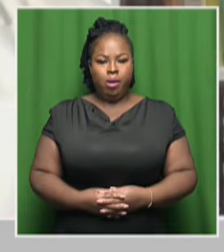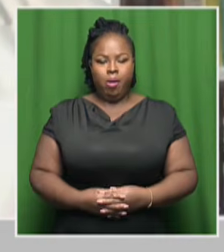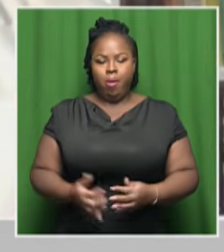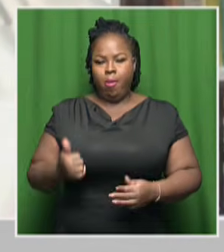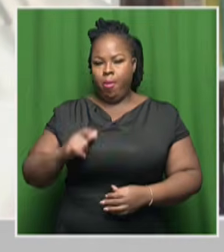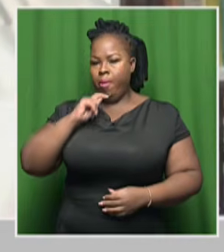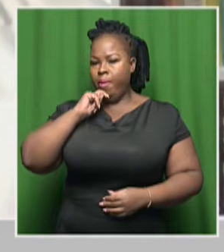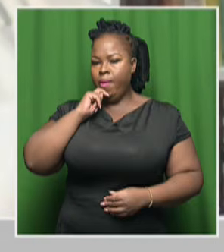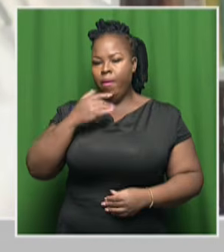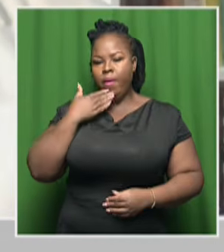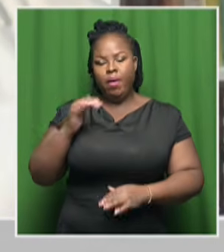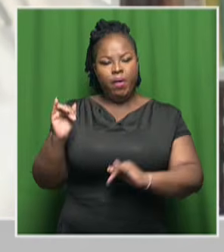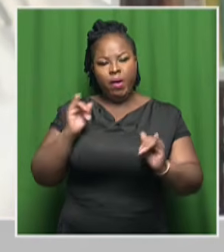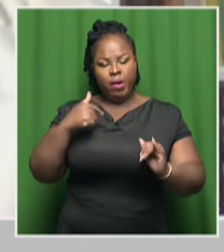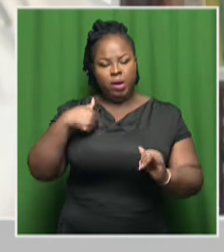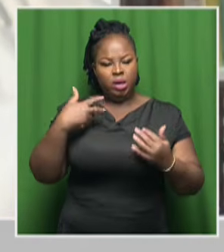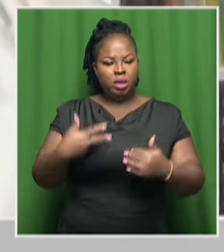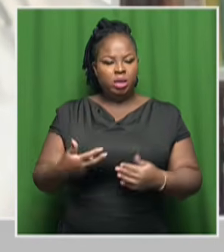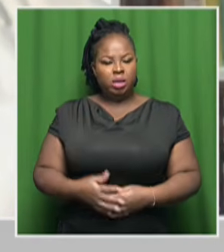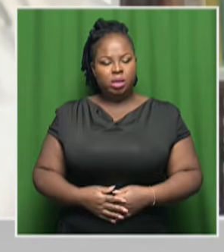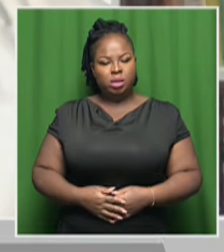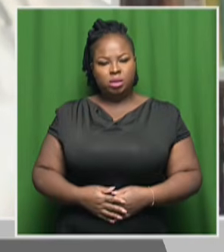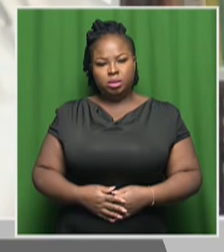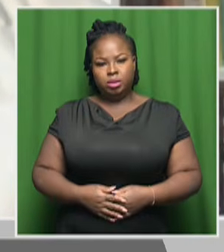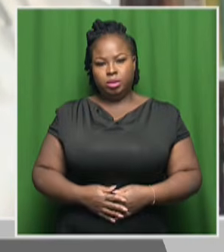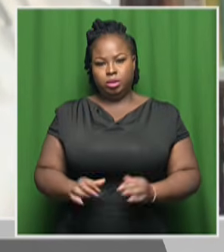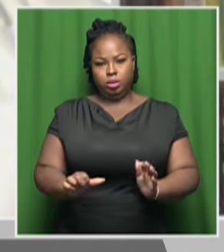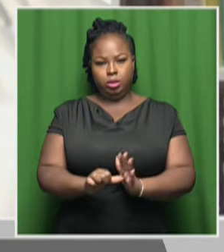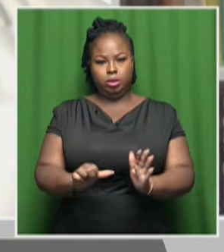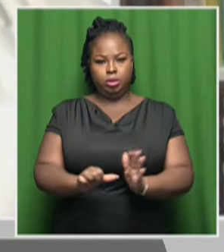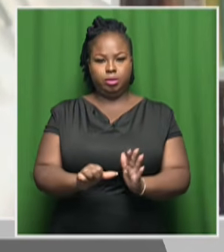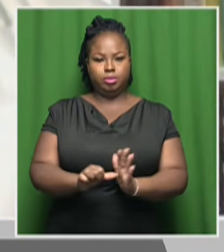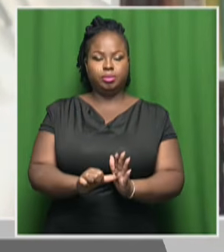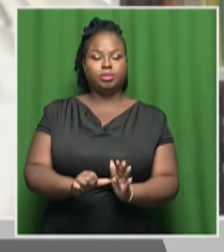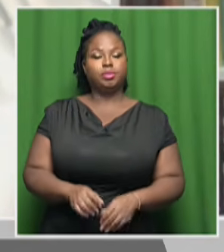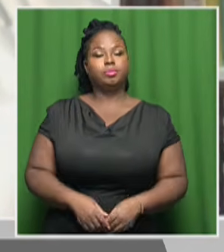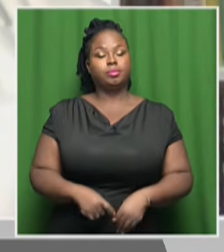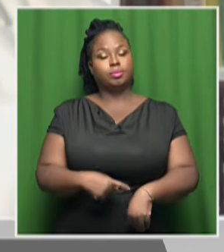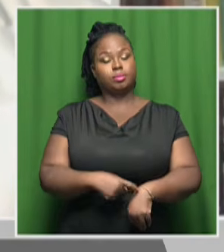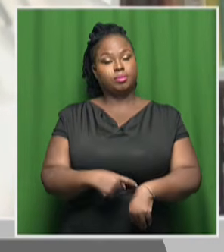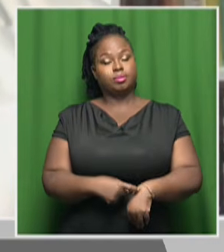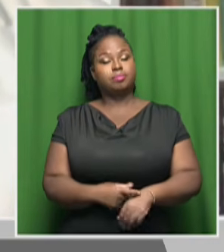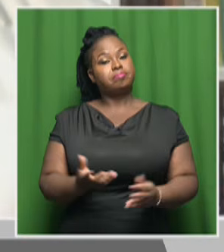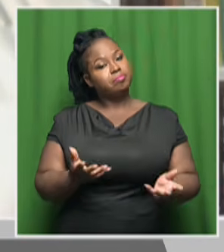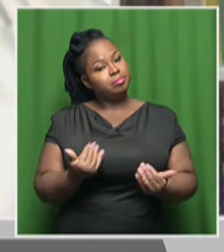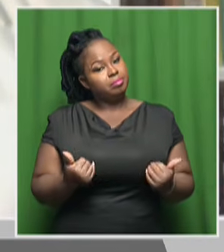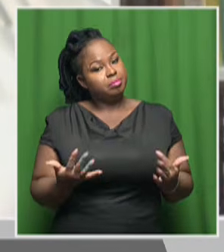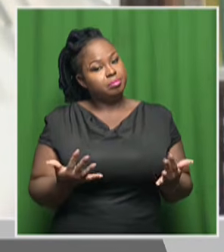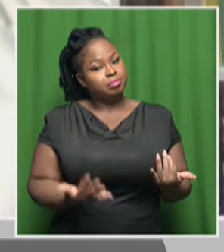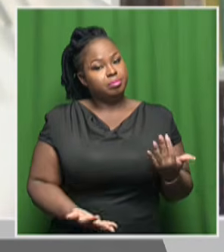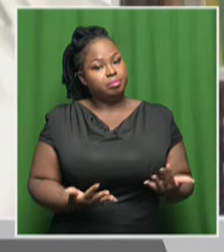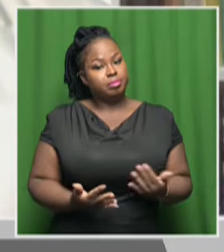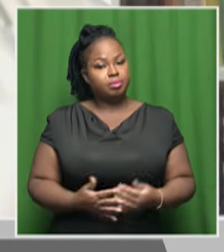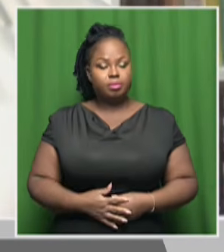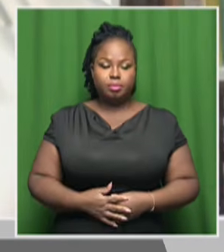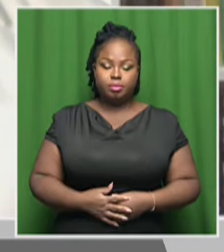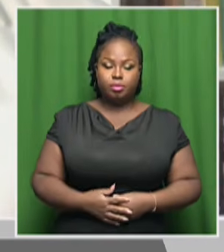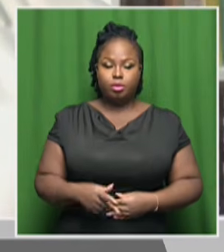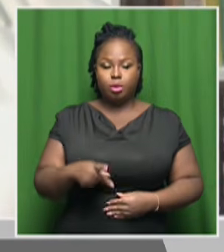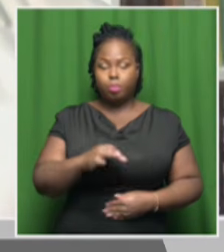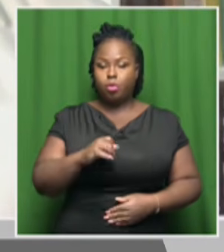Good morning, and thank you for the invitation. This, of course, it's a very important moment, and let's perhaps start at the beginning